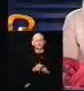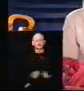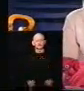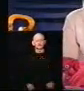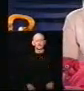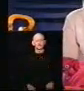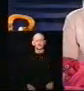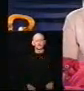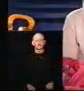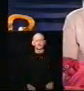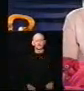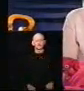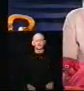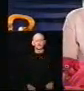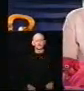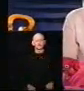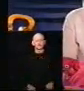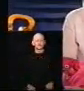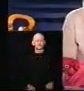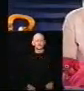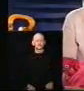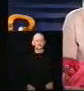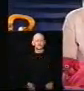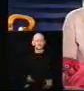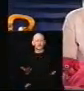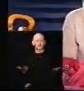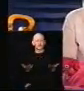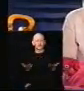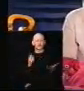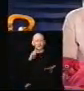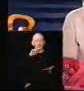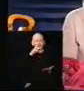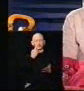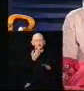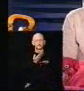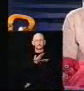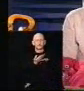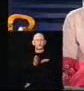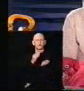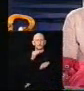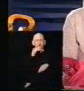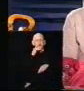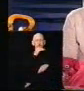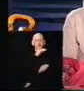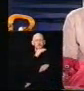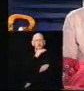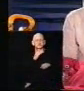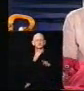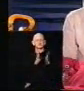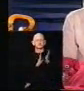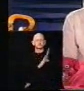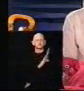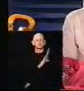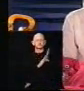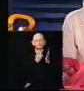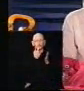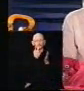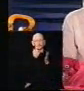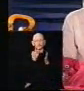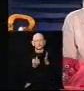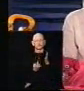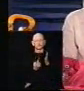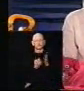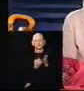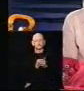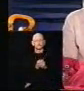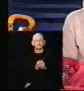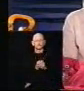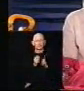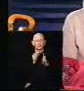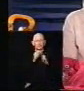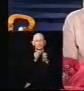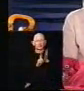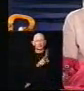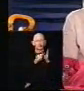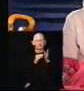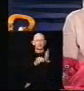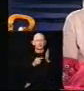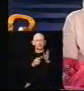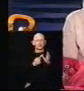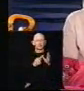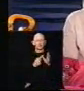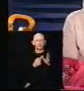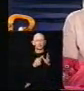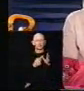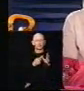At the new Melbourne Museum Plaza The vigil will include The gay lesbian chorus Speeches